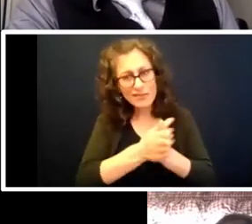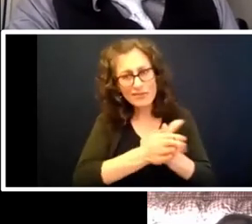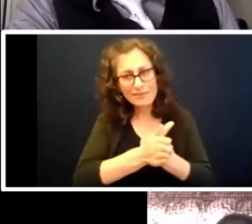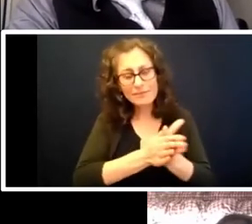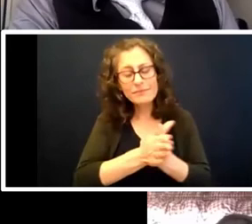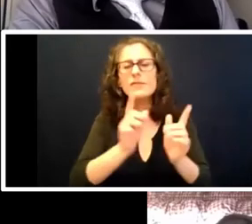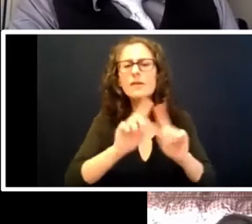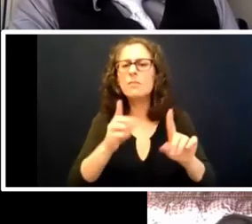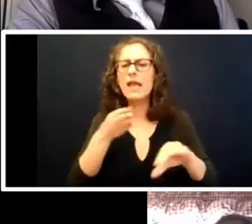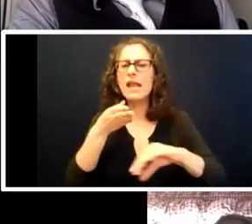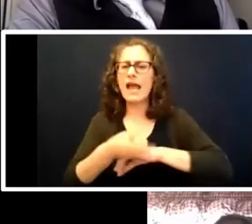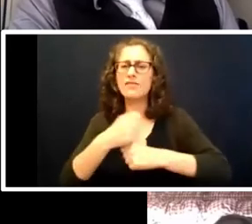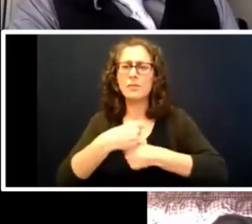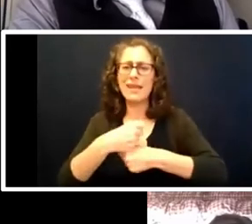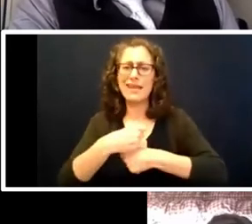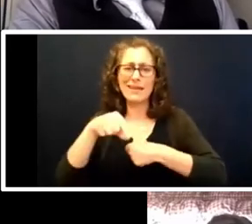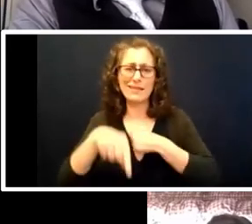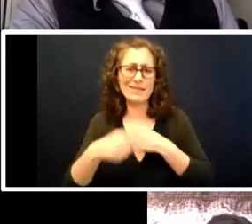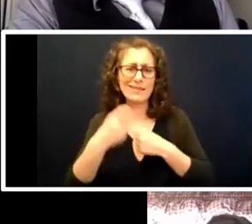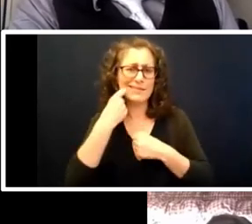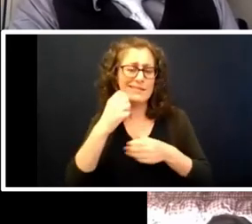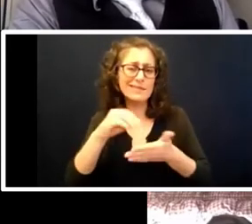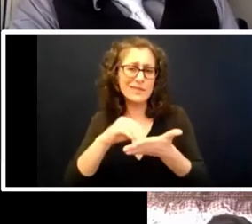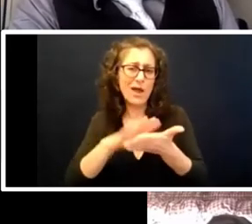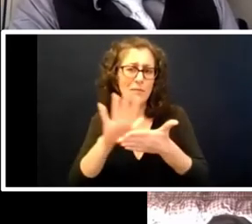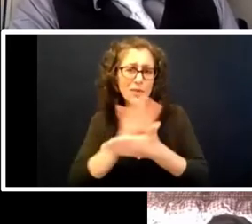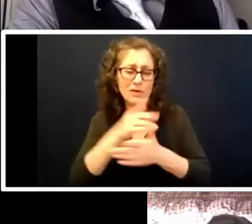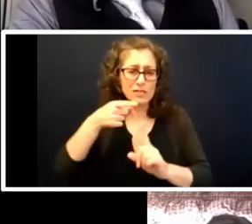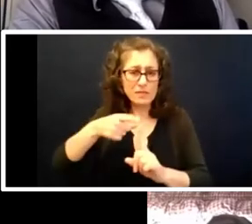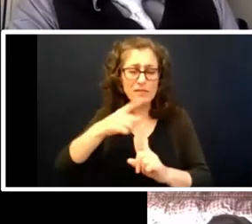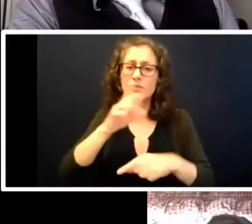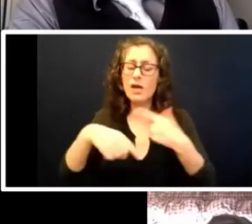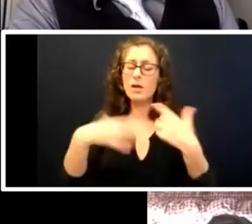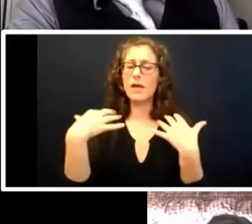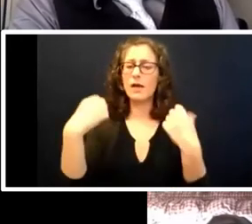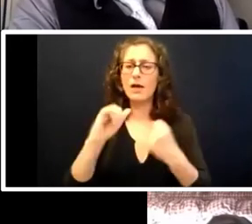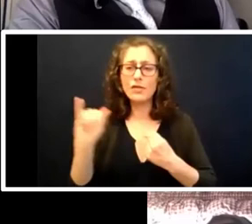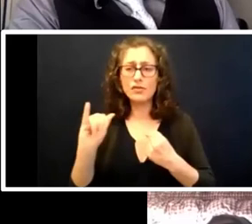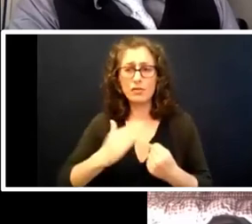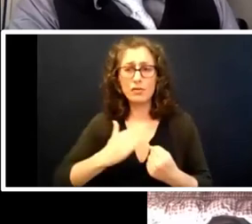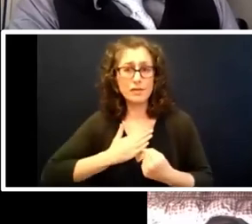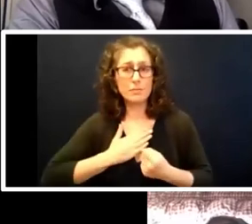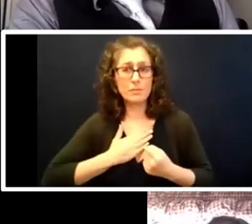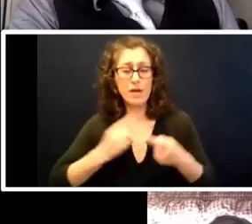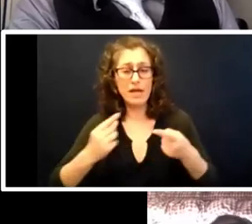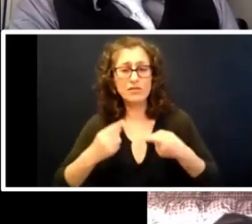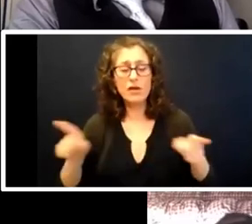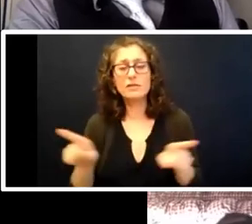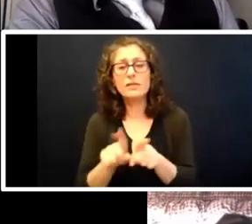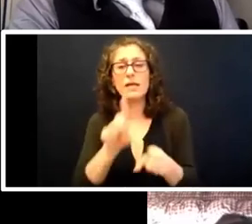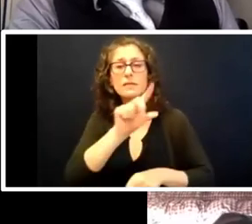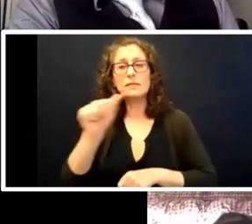But after making this documentary that's, you know, specifically about health insurance and my own struggles as a disabled woman in this